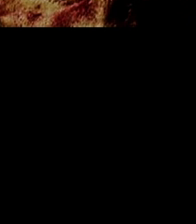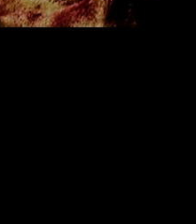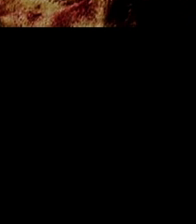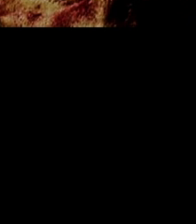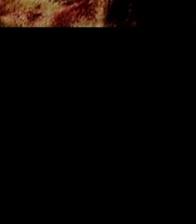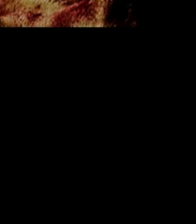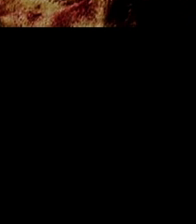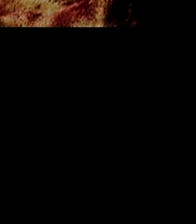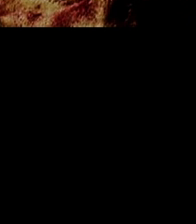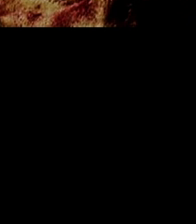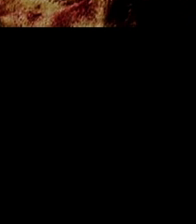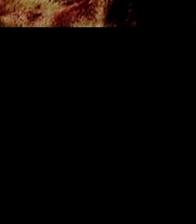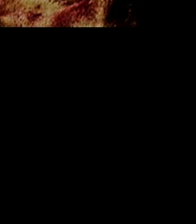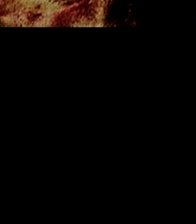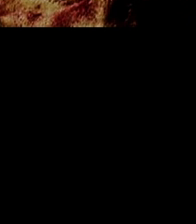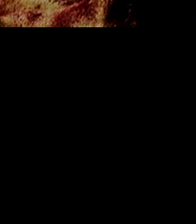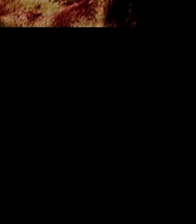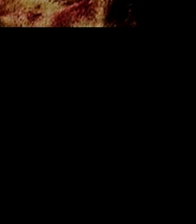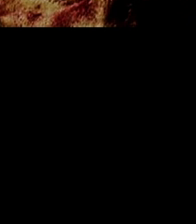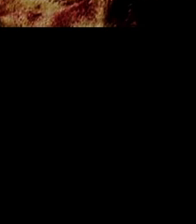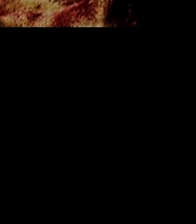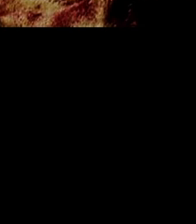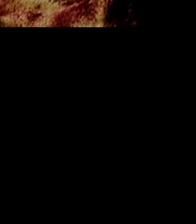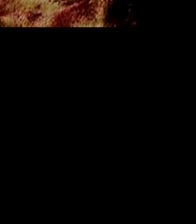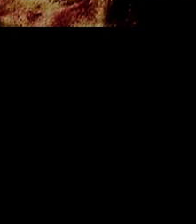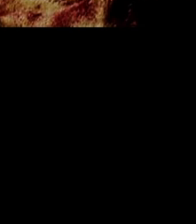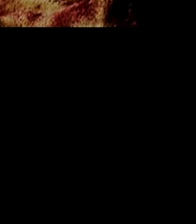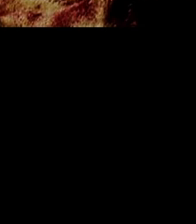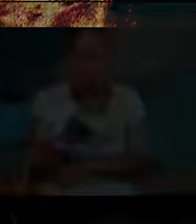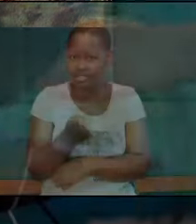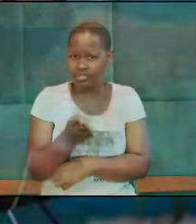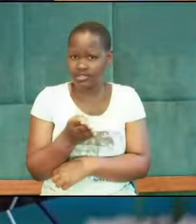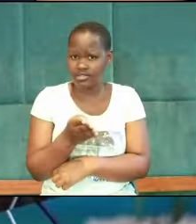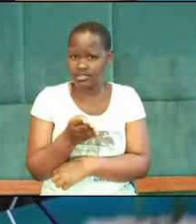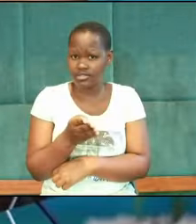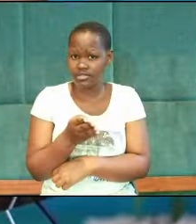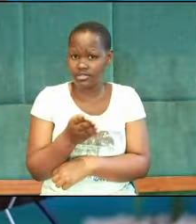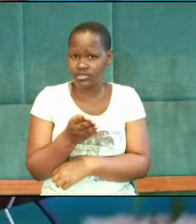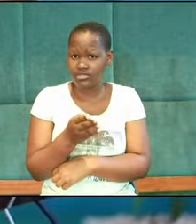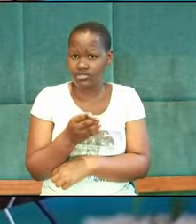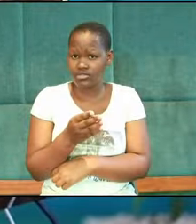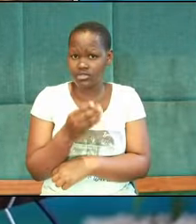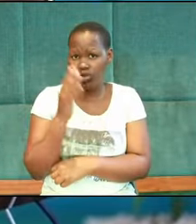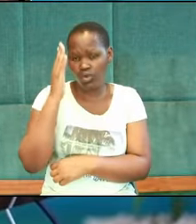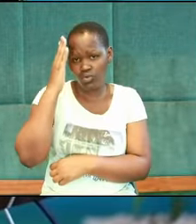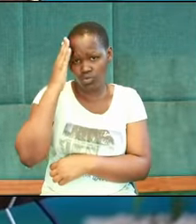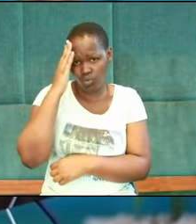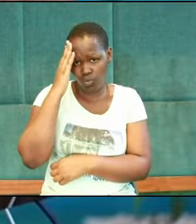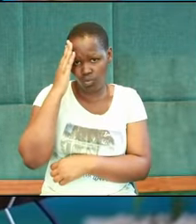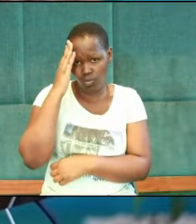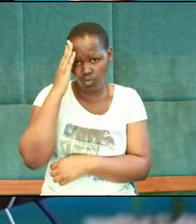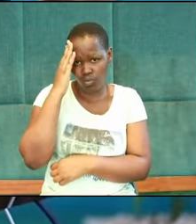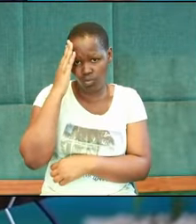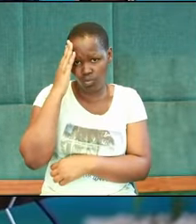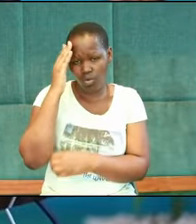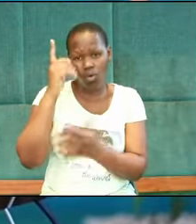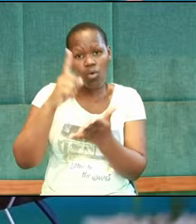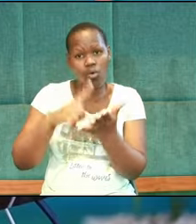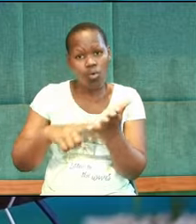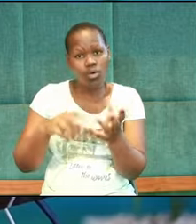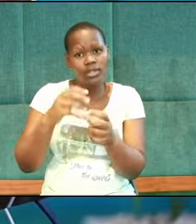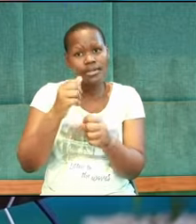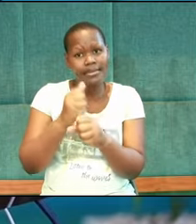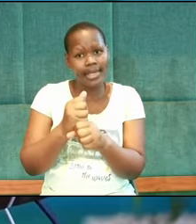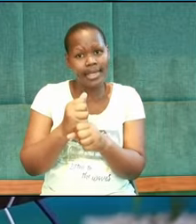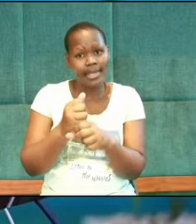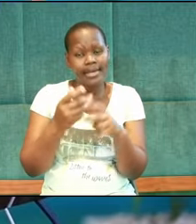If this day, you only know or knew what makes for